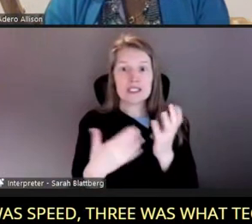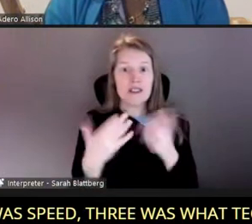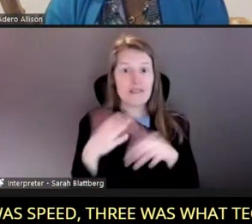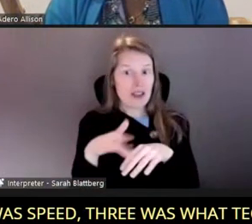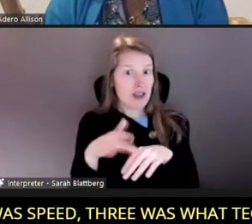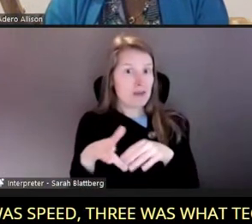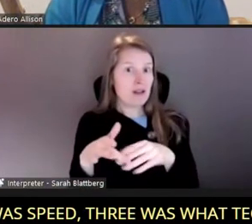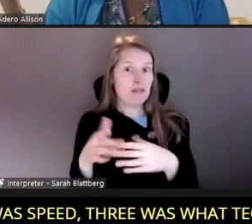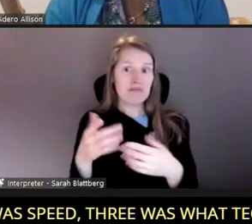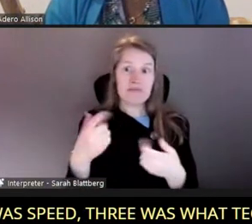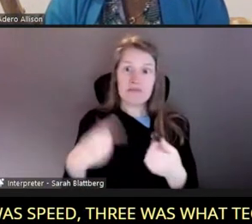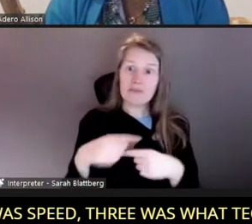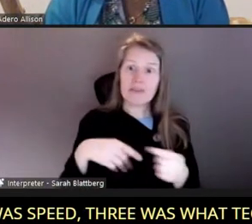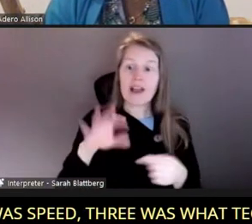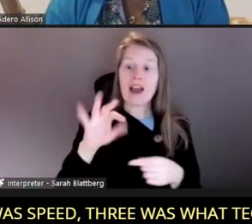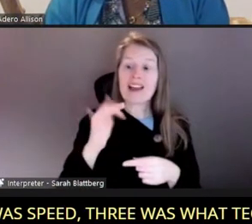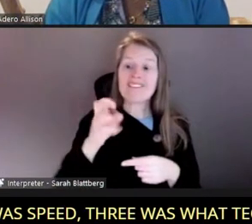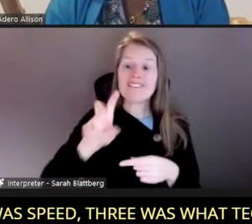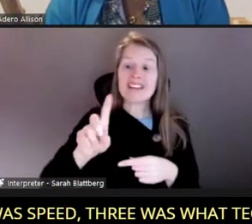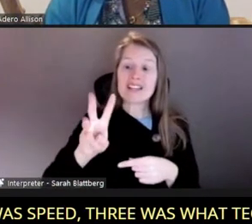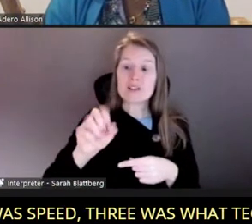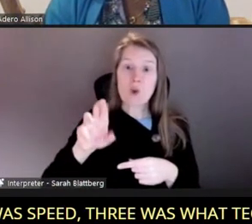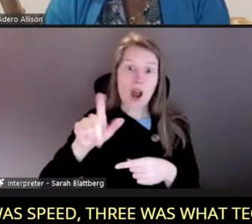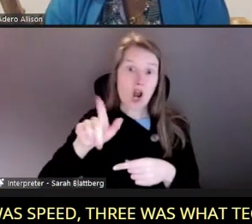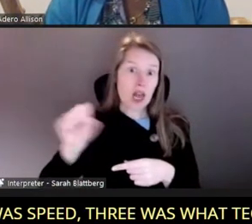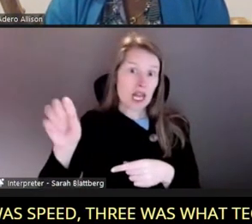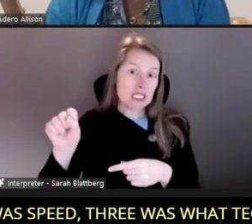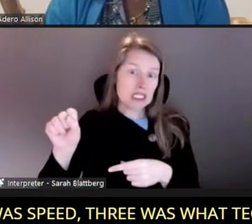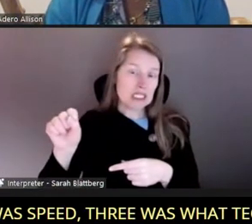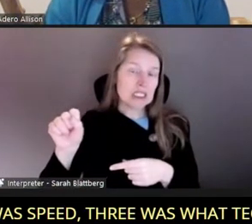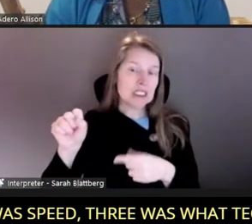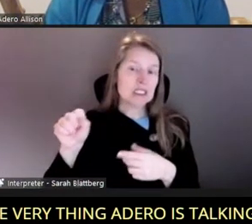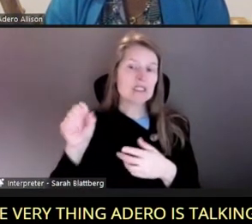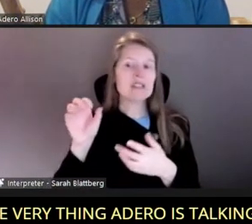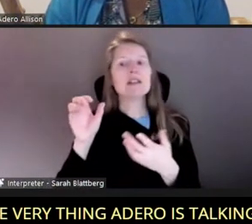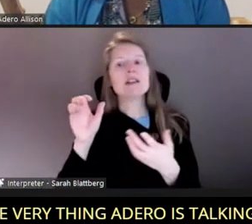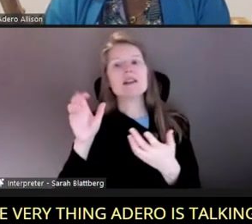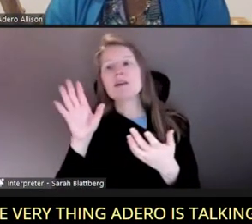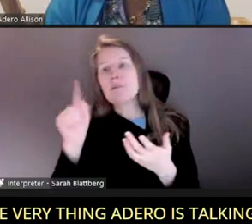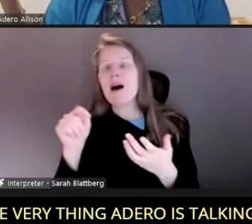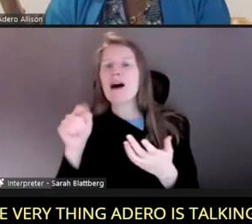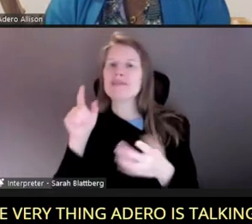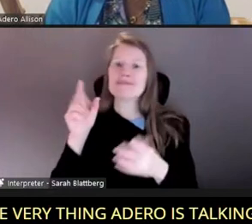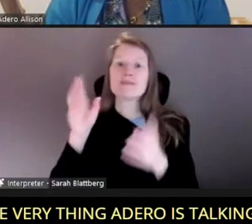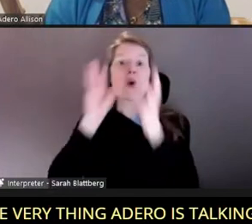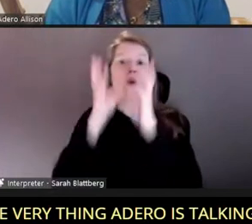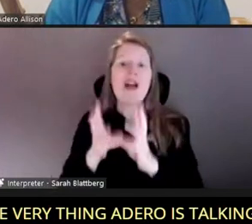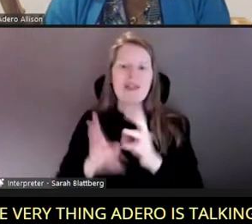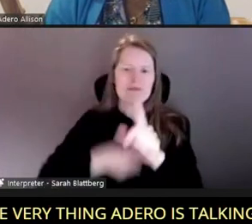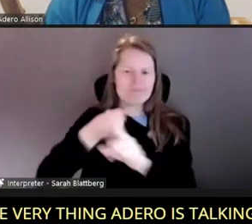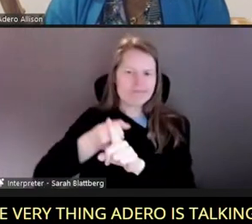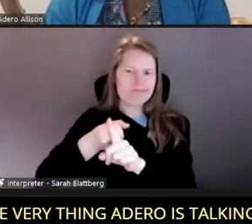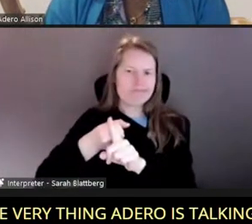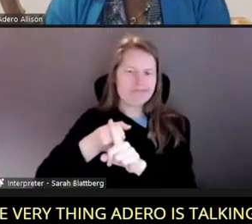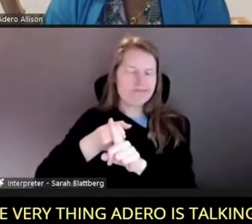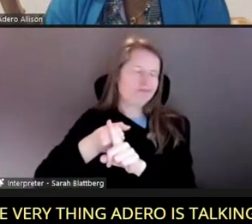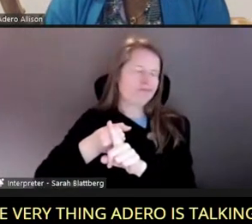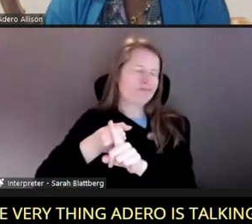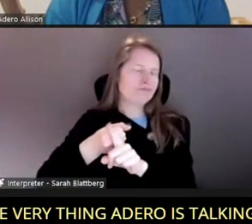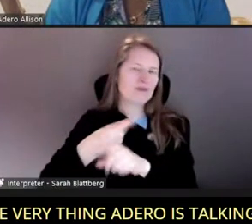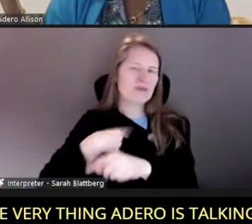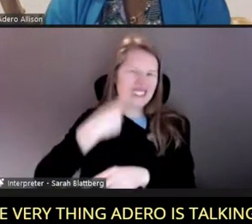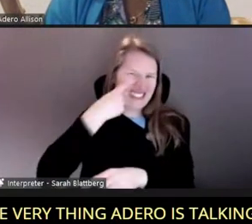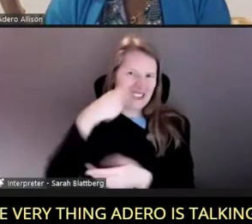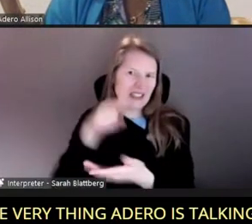that are coming up, like fixed wireless that I know about, but those things are susceptible to things like weather, mm-hmm. like what we just had this